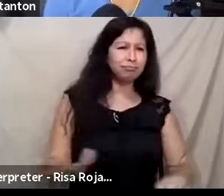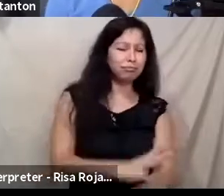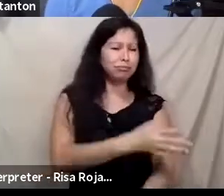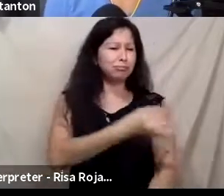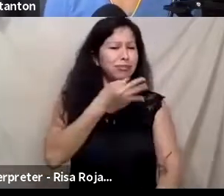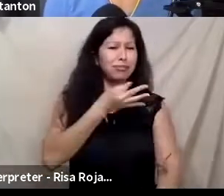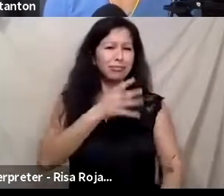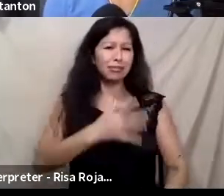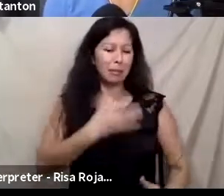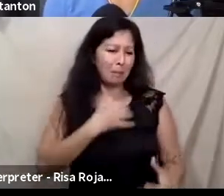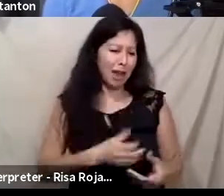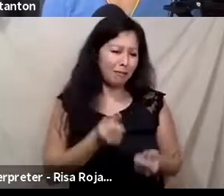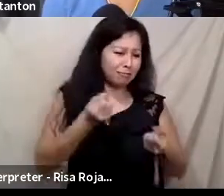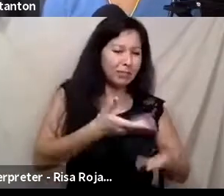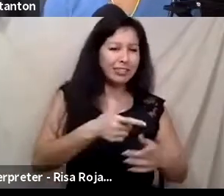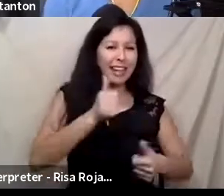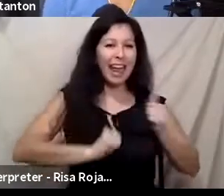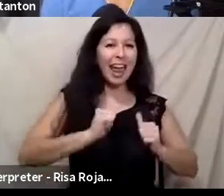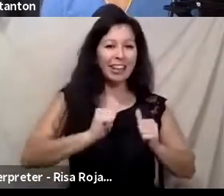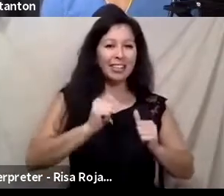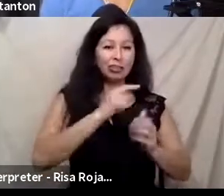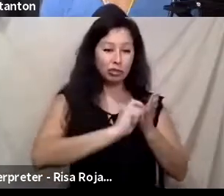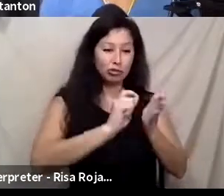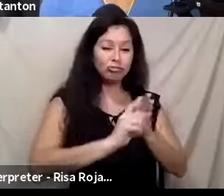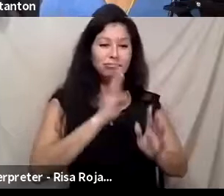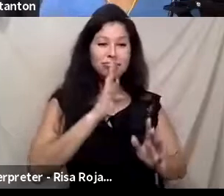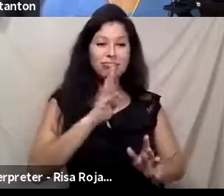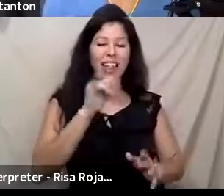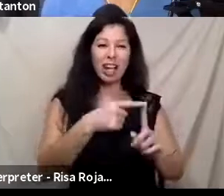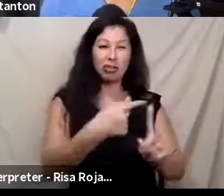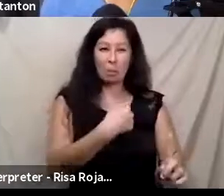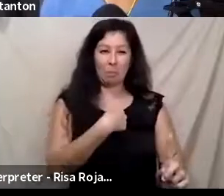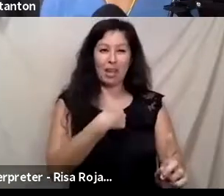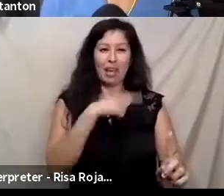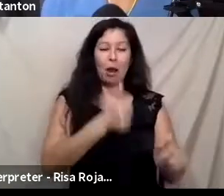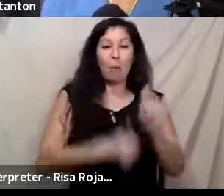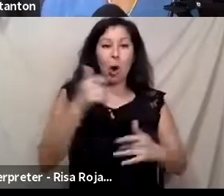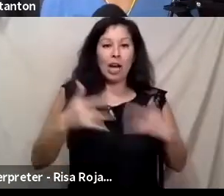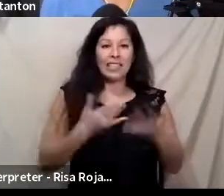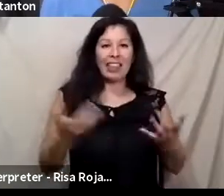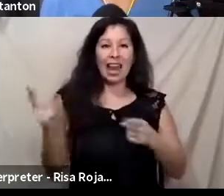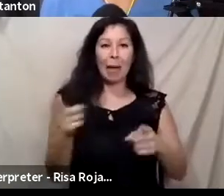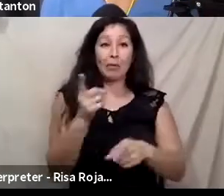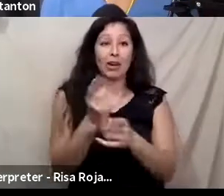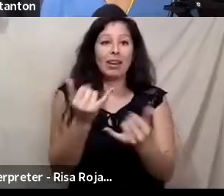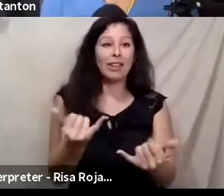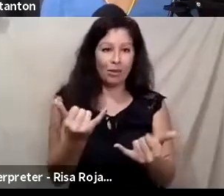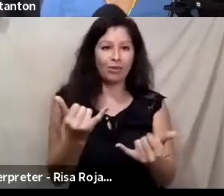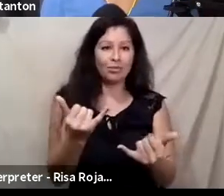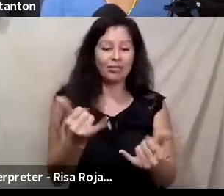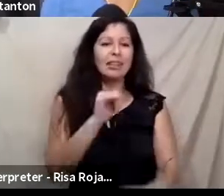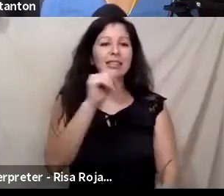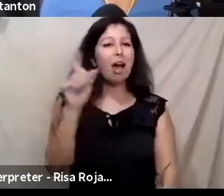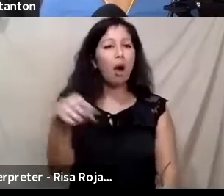and into these words that have been crafted and bring life to it. That's, to me, that's one of the most exciting things that's happening right now. Is it's